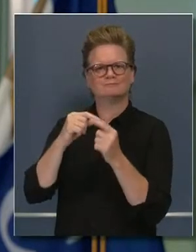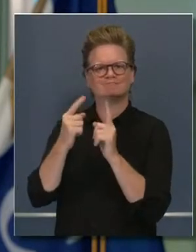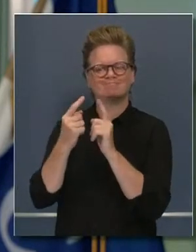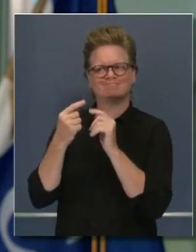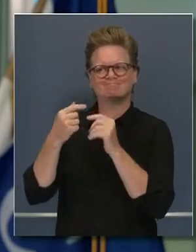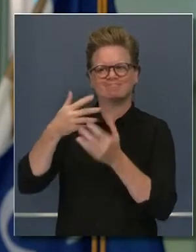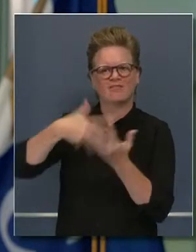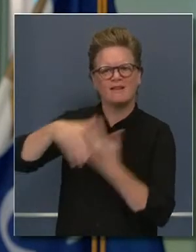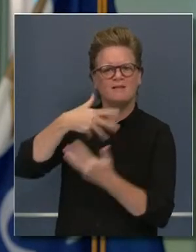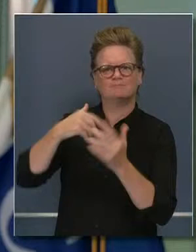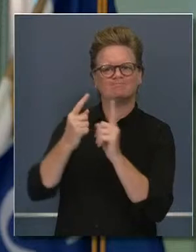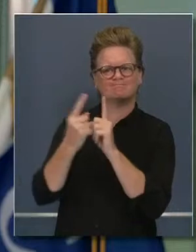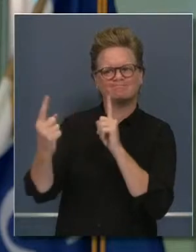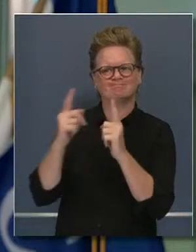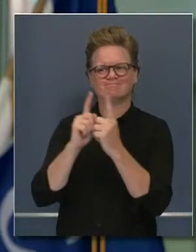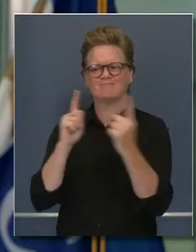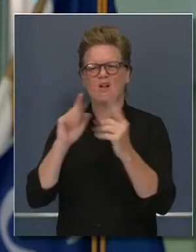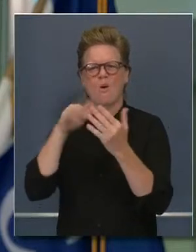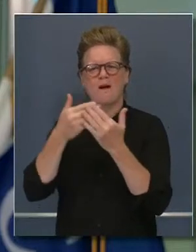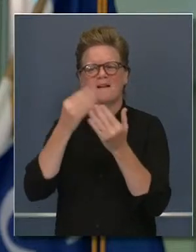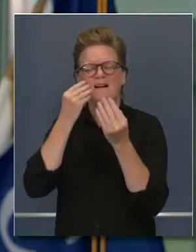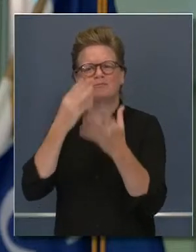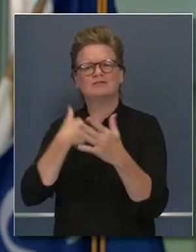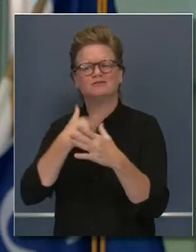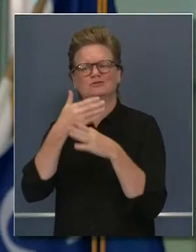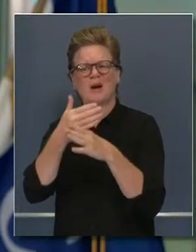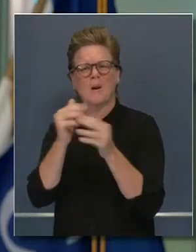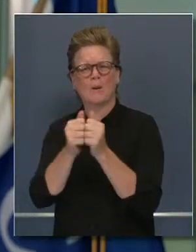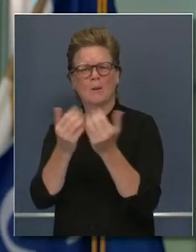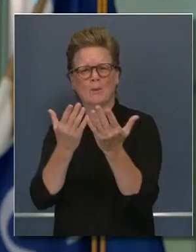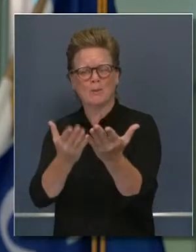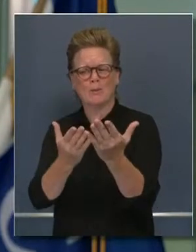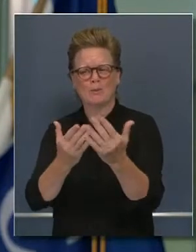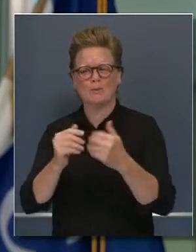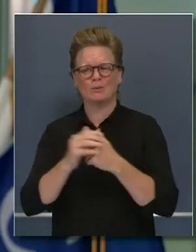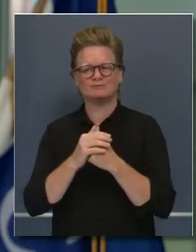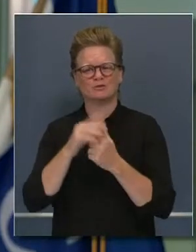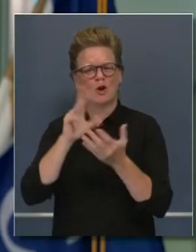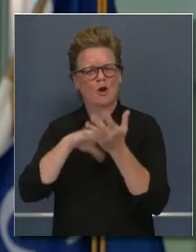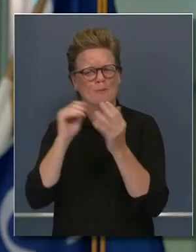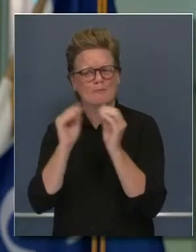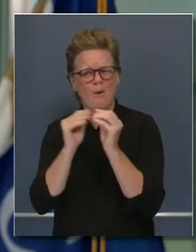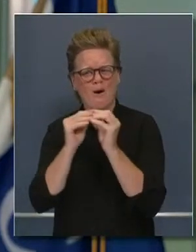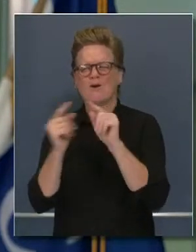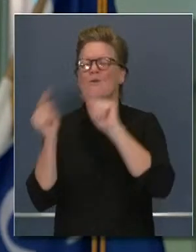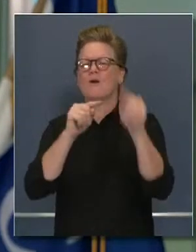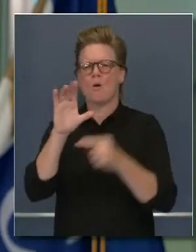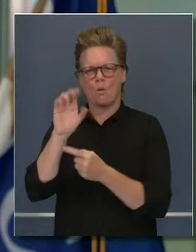the information we provided here today, you can learn more about at COVID-19.ca.gov,